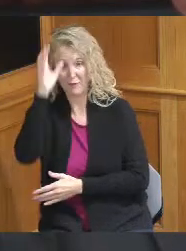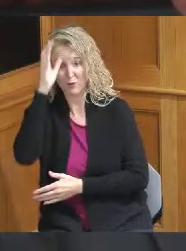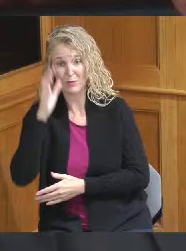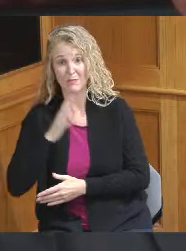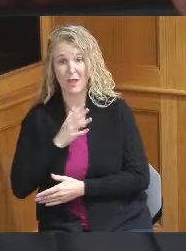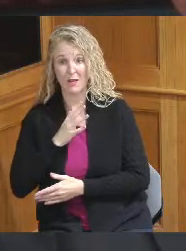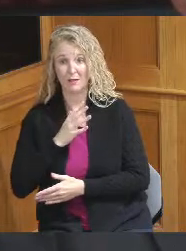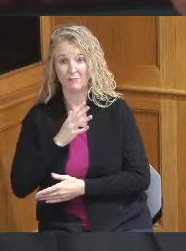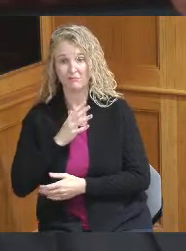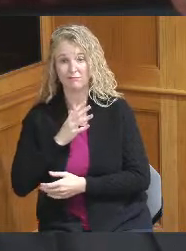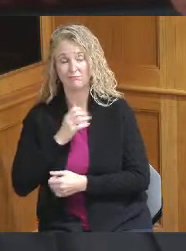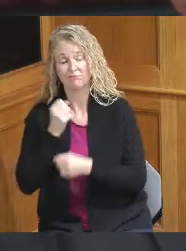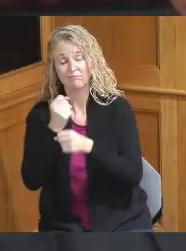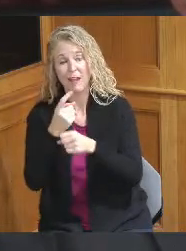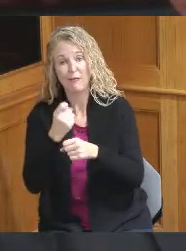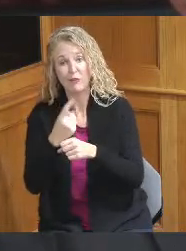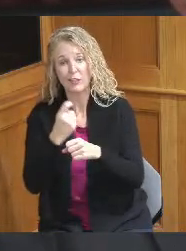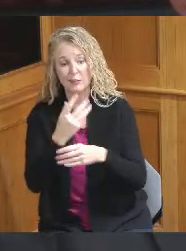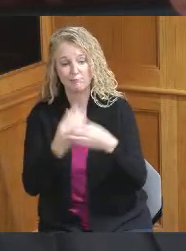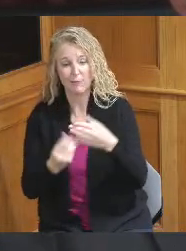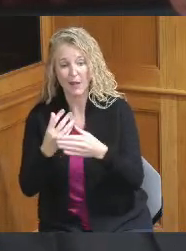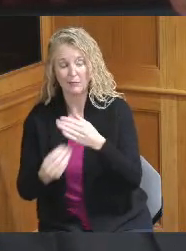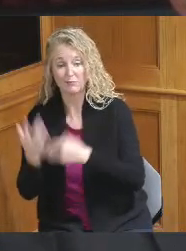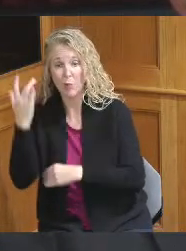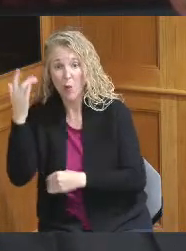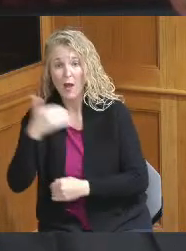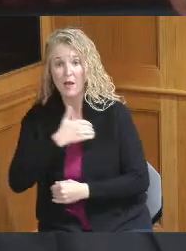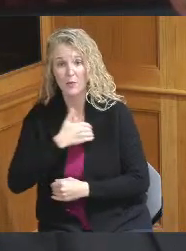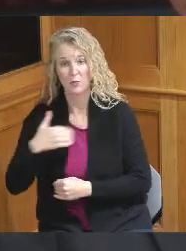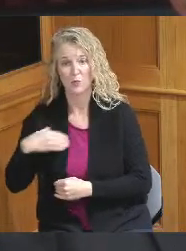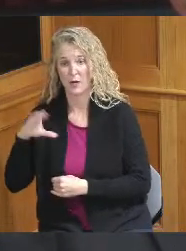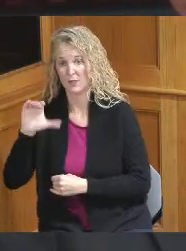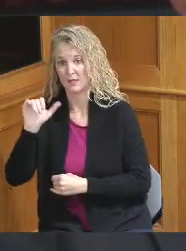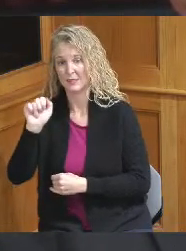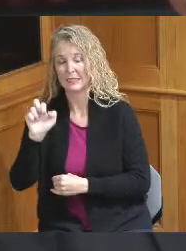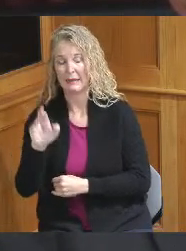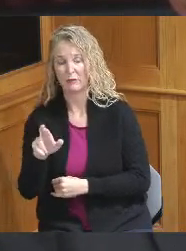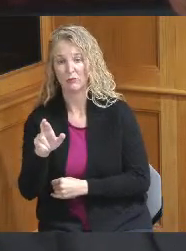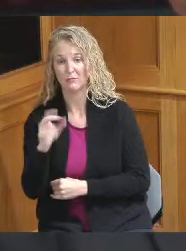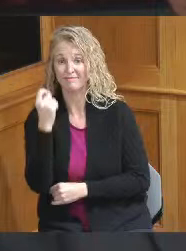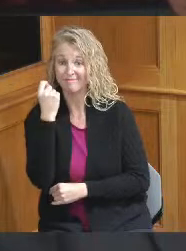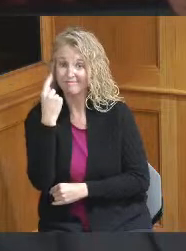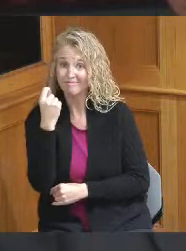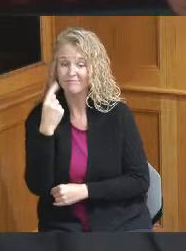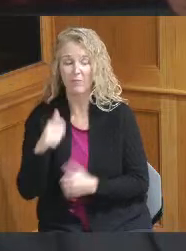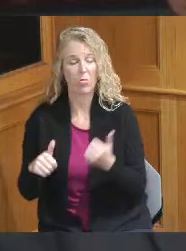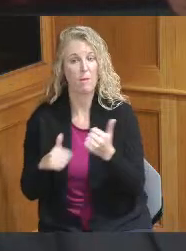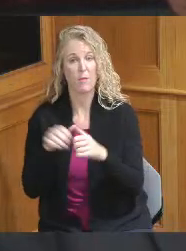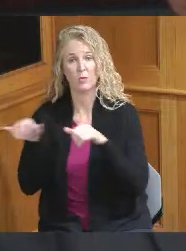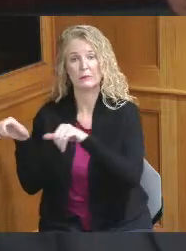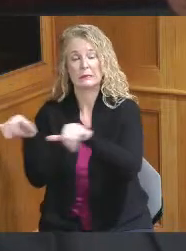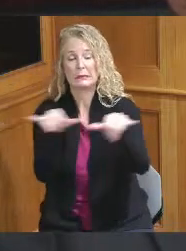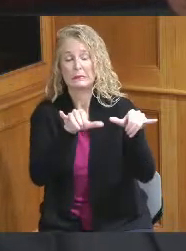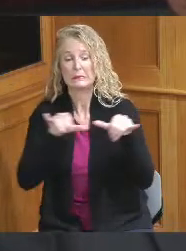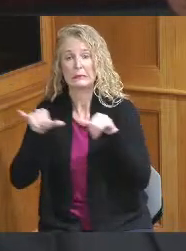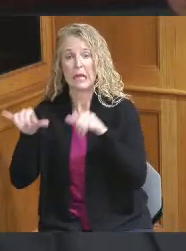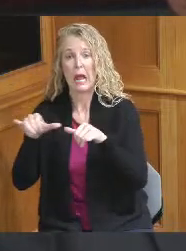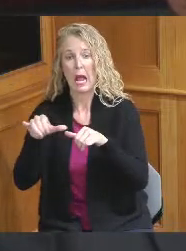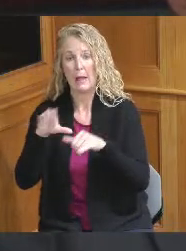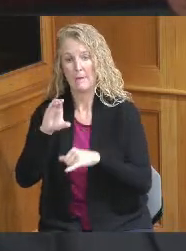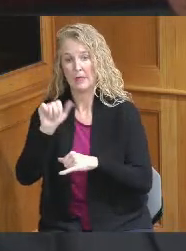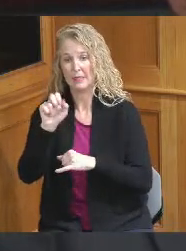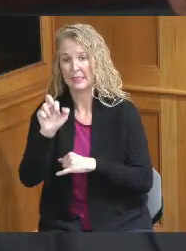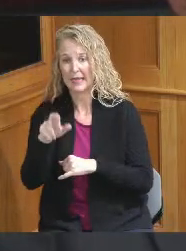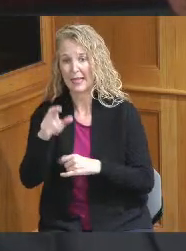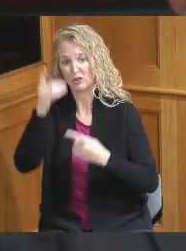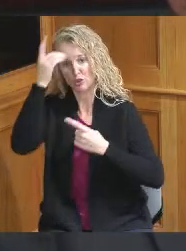die from breast cancer annually in the United States. And whereas breast cancer is the most common cancer in American women, except